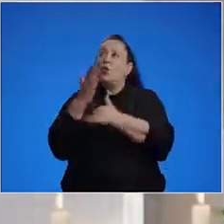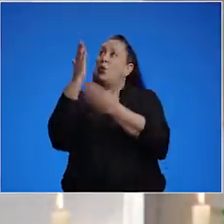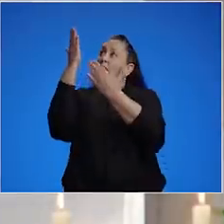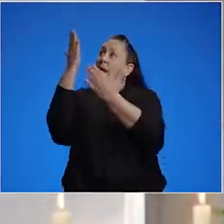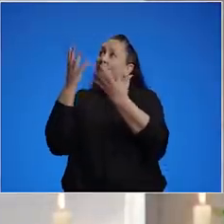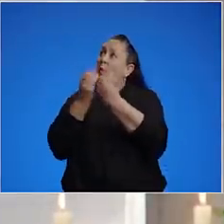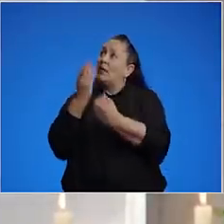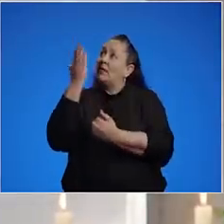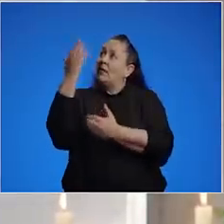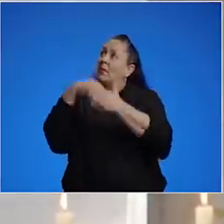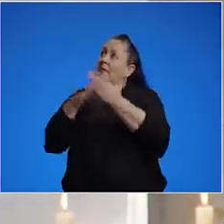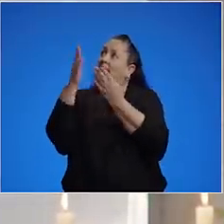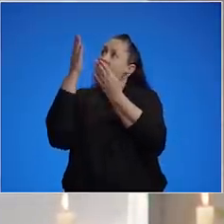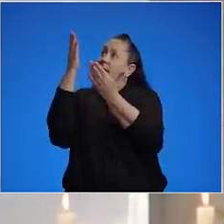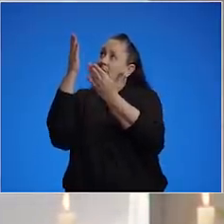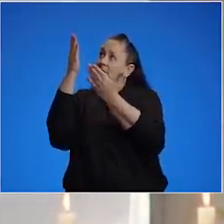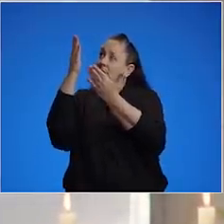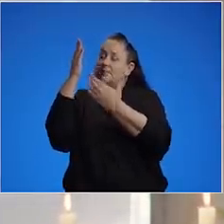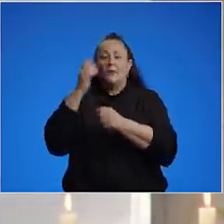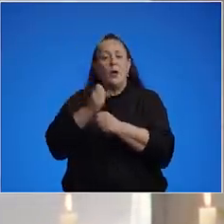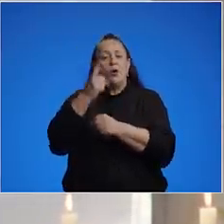Have mercy on us all,